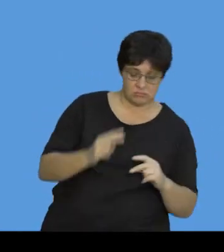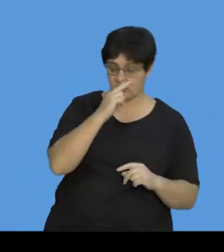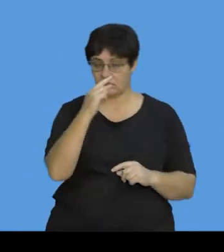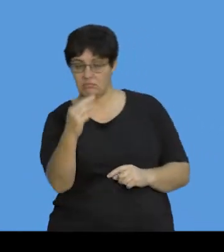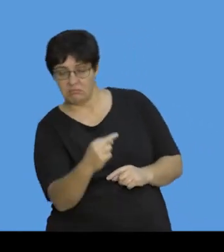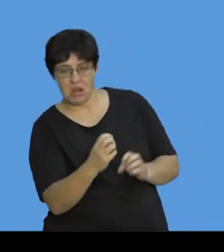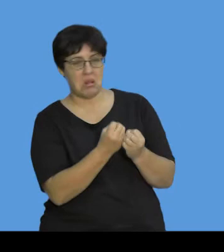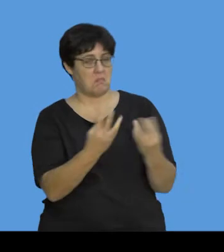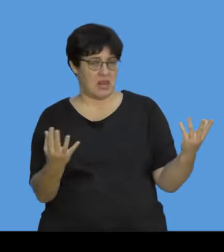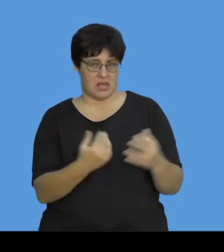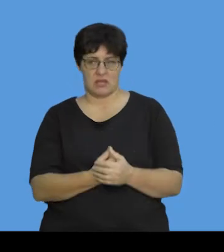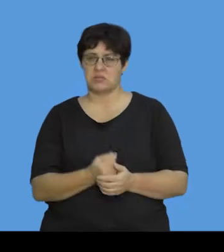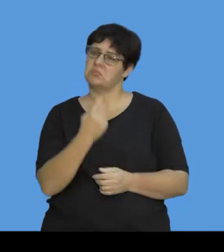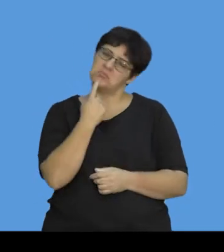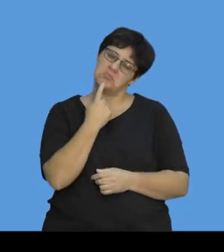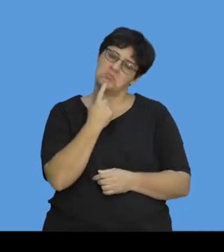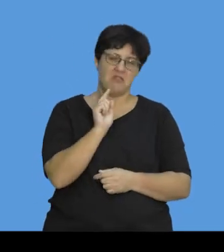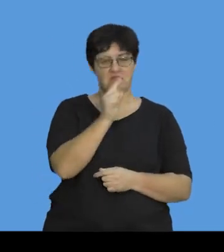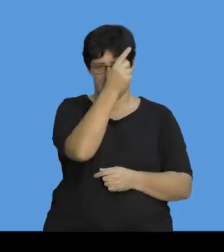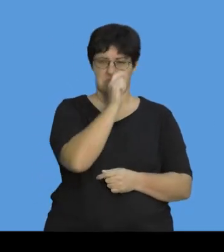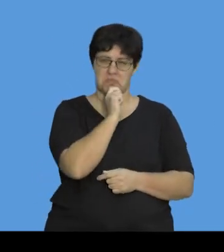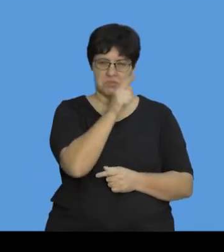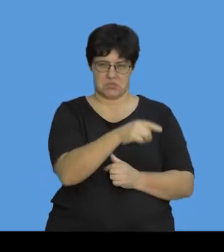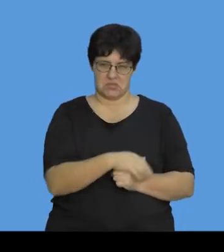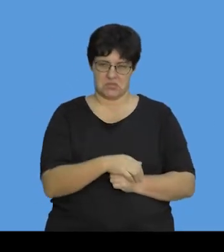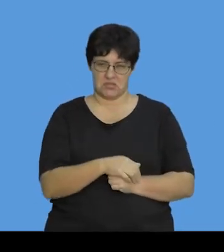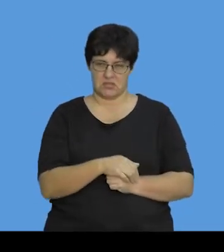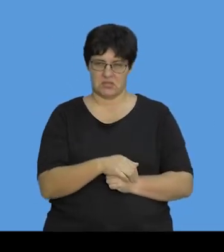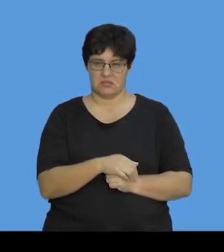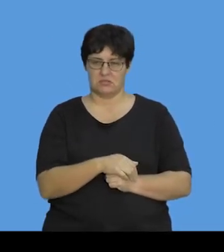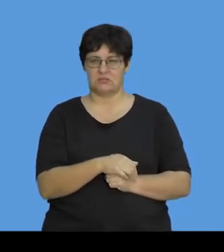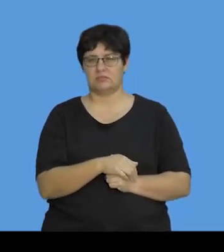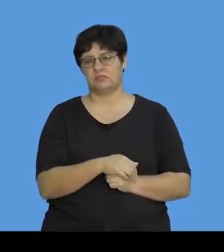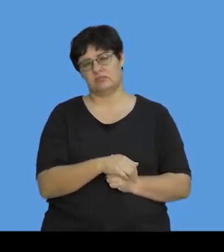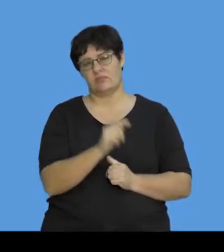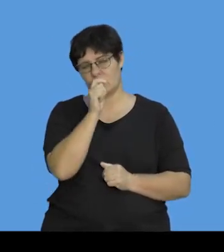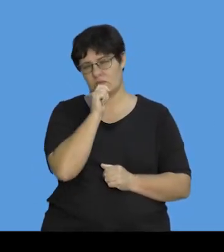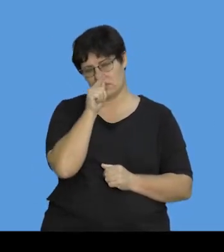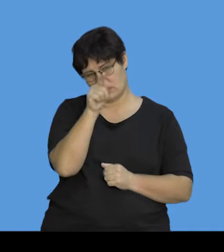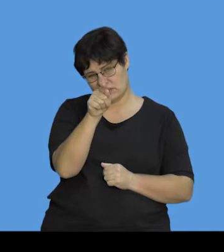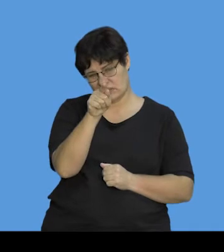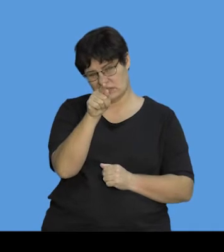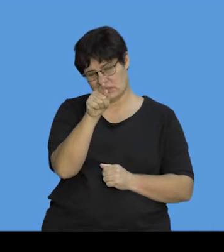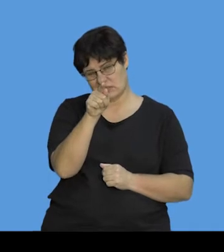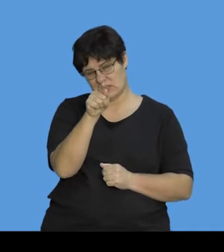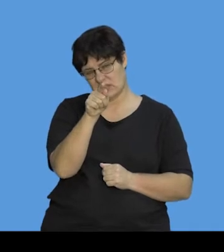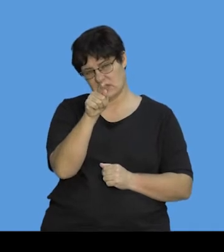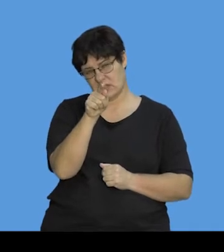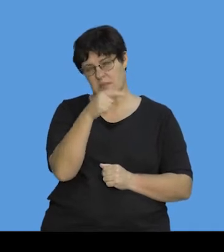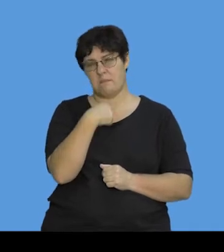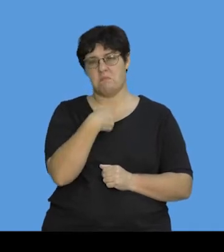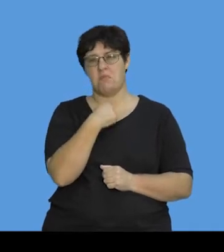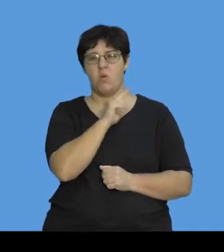well, I would use the first equation. So over here, I'd use this equation when I don't